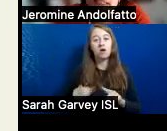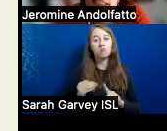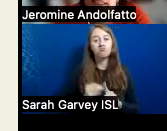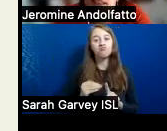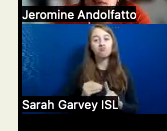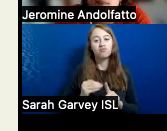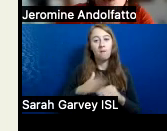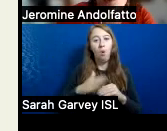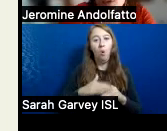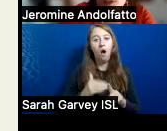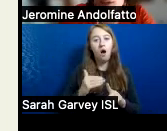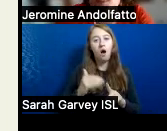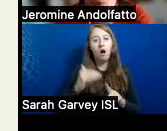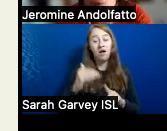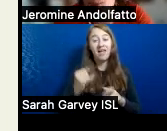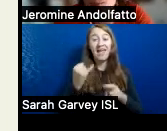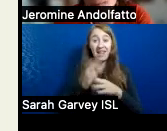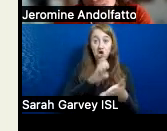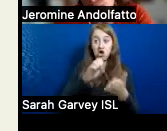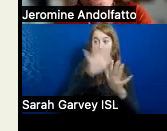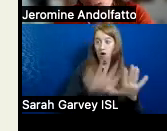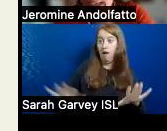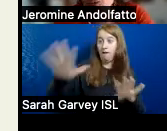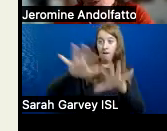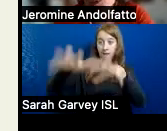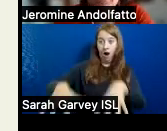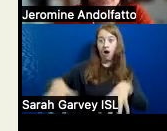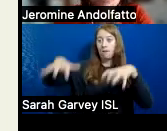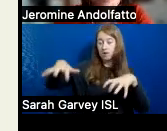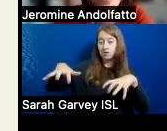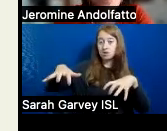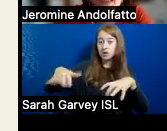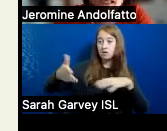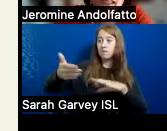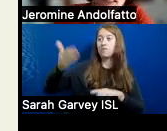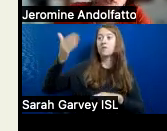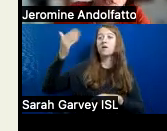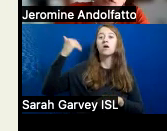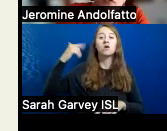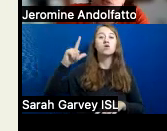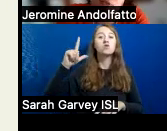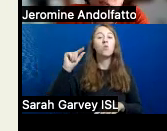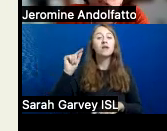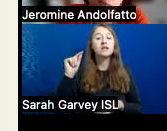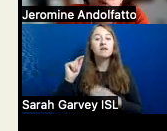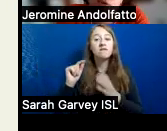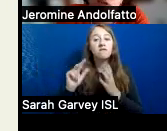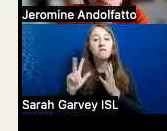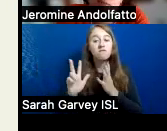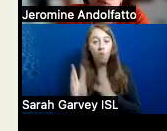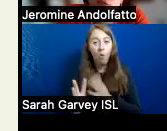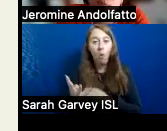parliamentary seats across Europe, in 2024, you had 18% of women